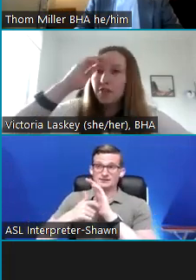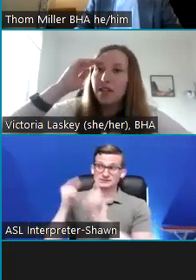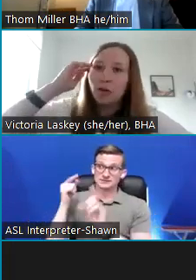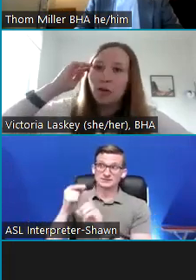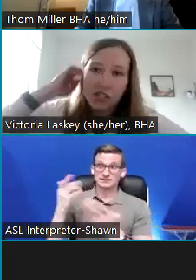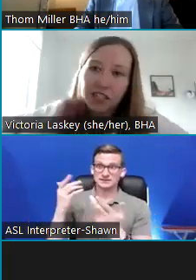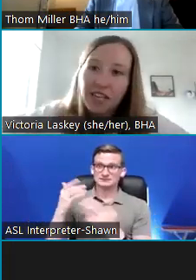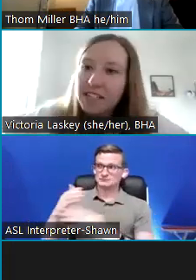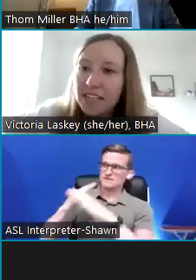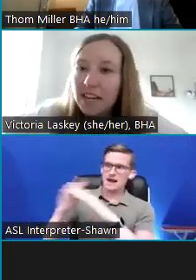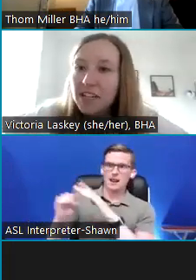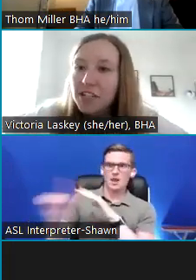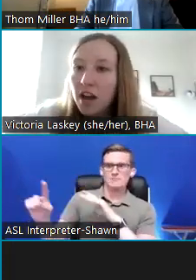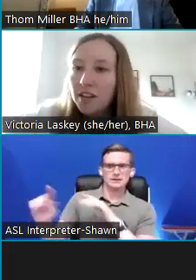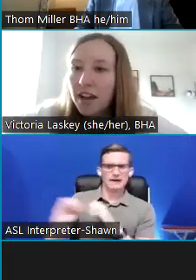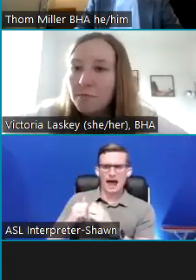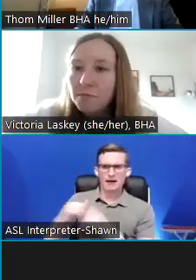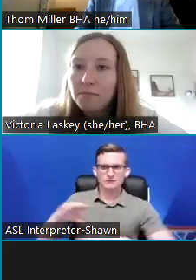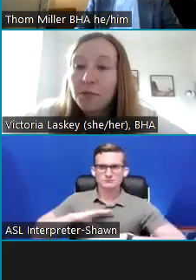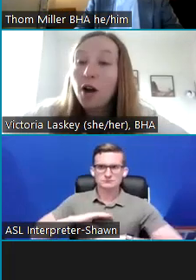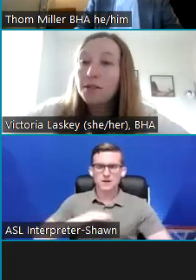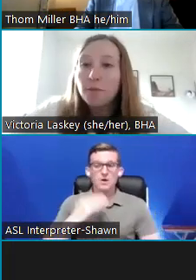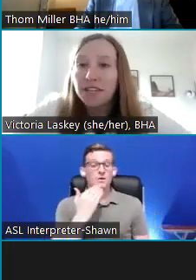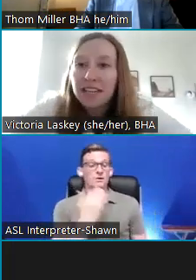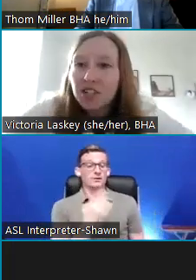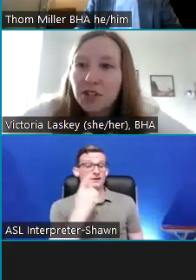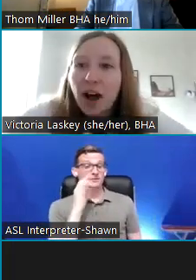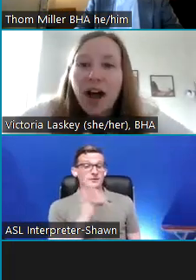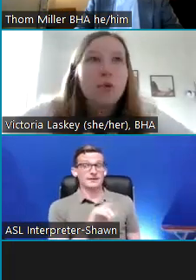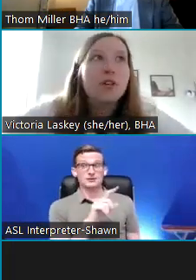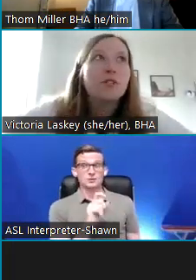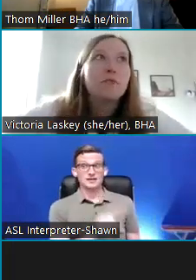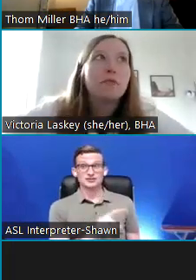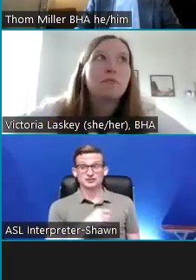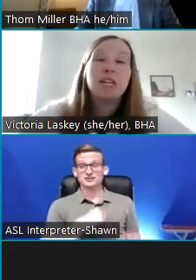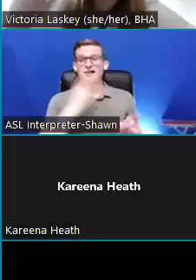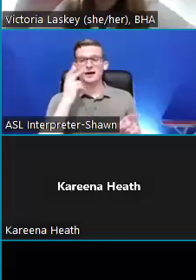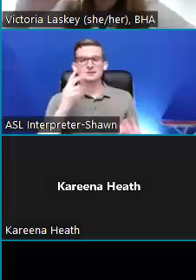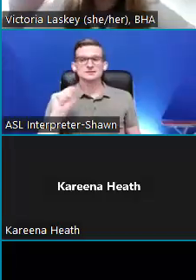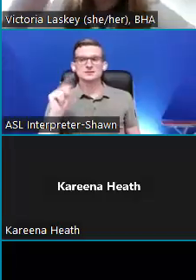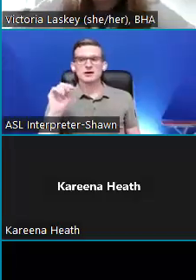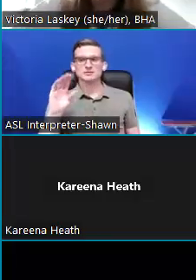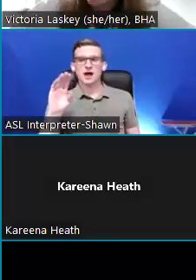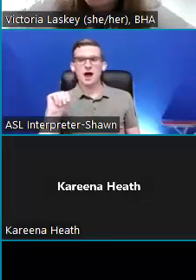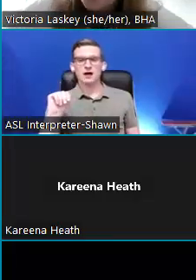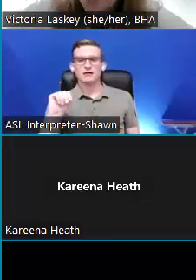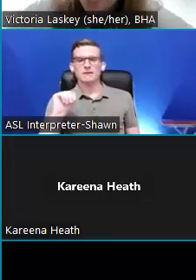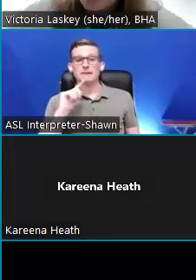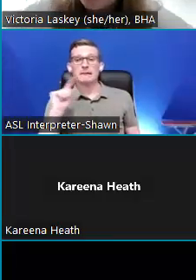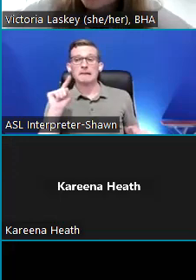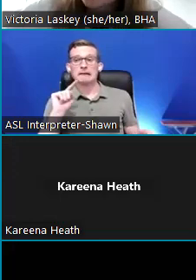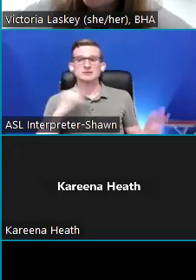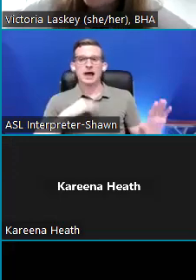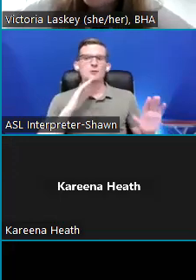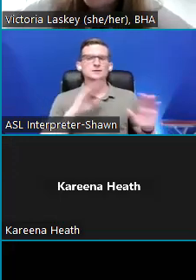Thank you for that question, Cassie. And I saw Tom engaged, so I will begin to answer. And then if Tom, if you want to add